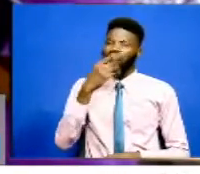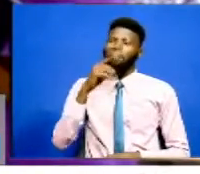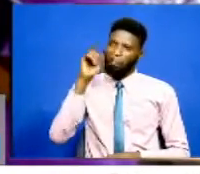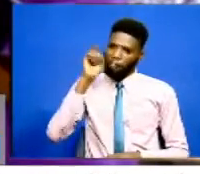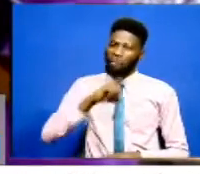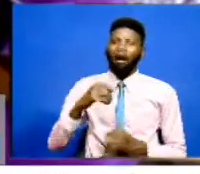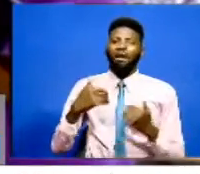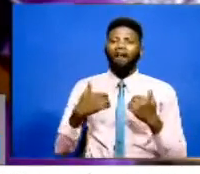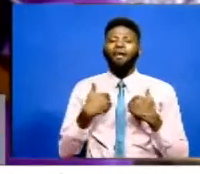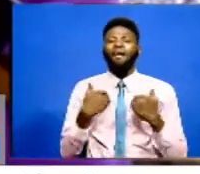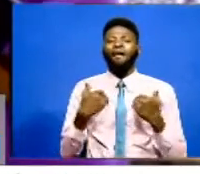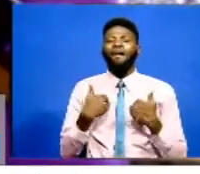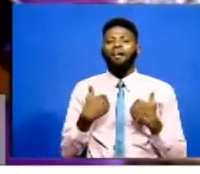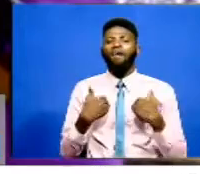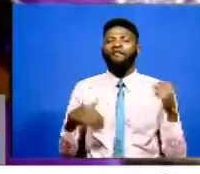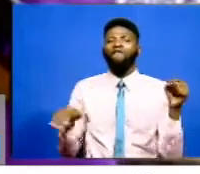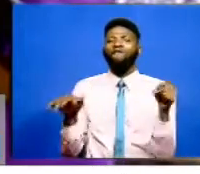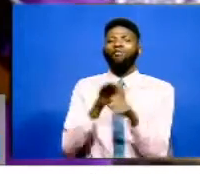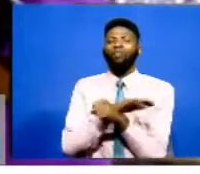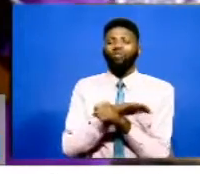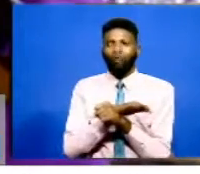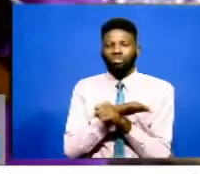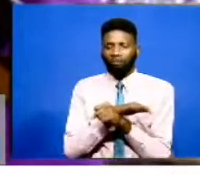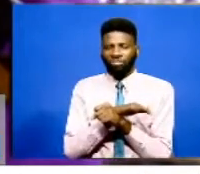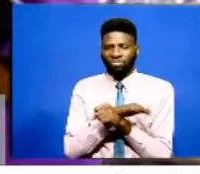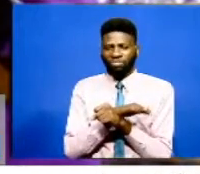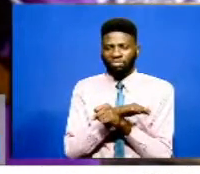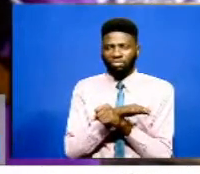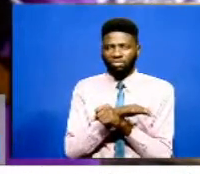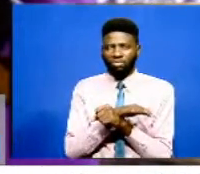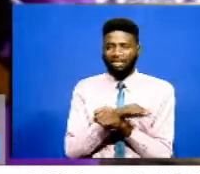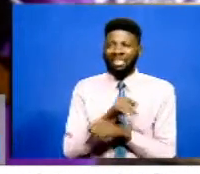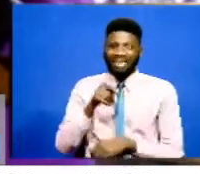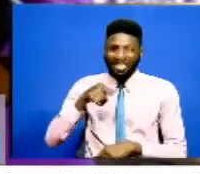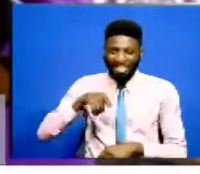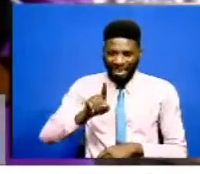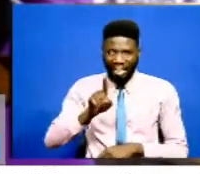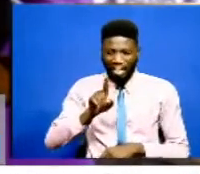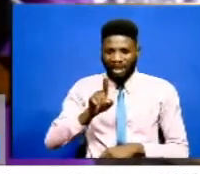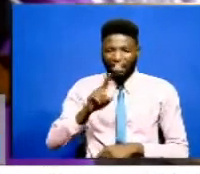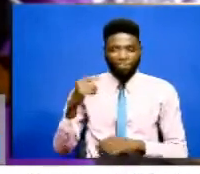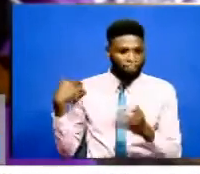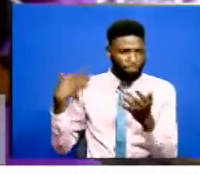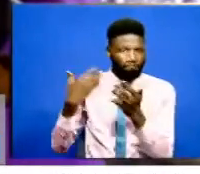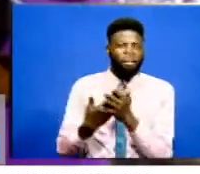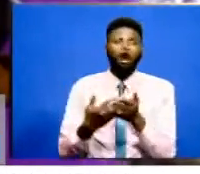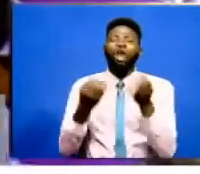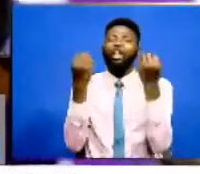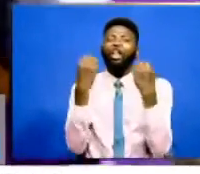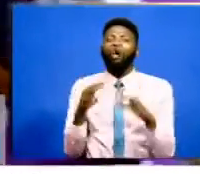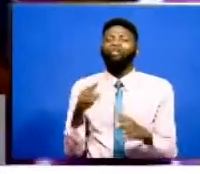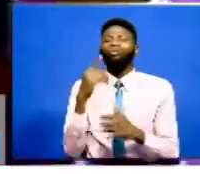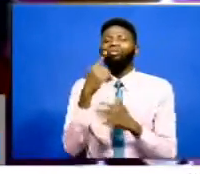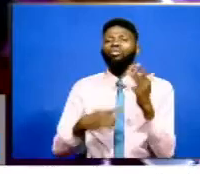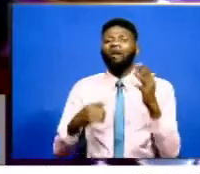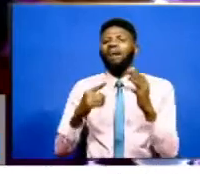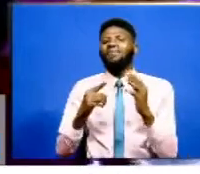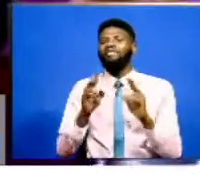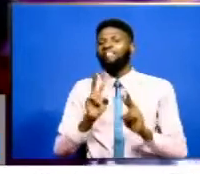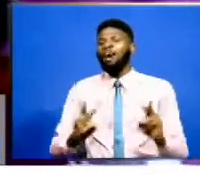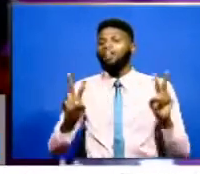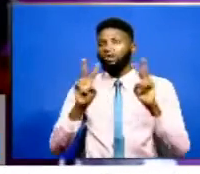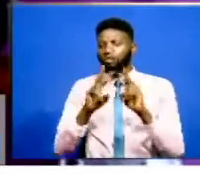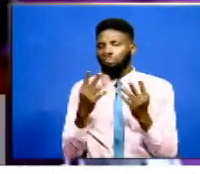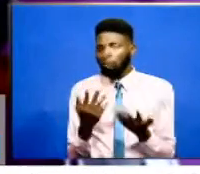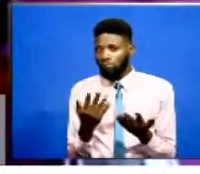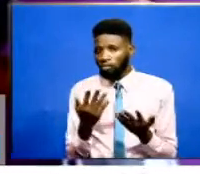or completeness. What are the virtues that you have lost over the years? Could you have lost the